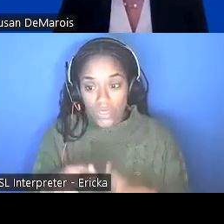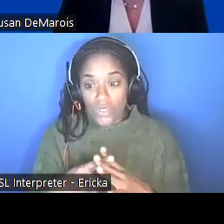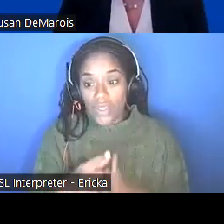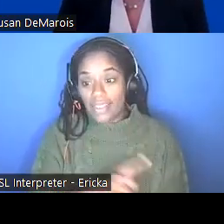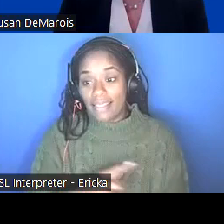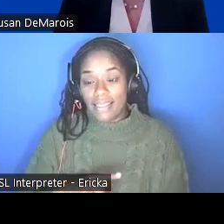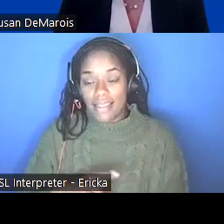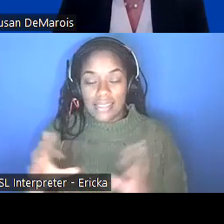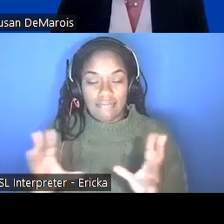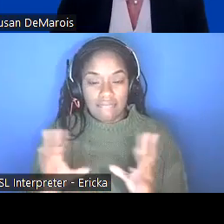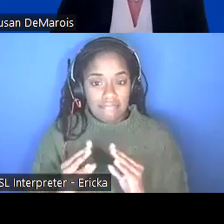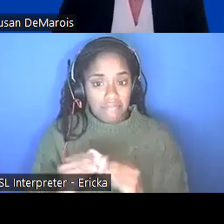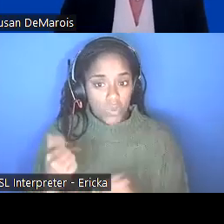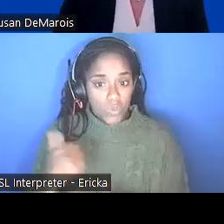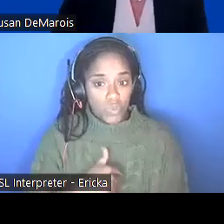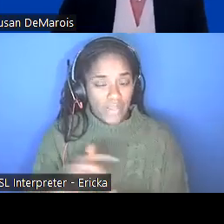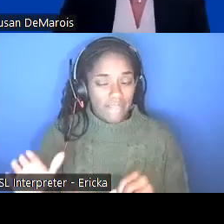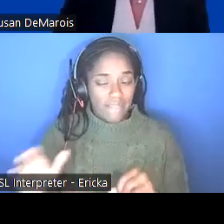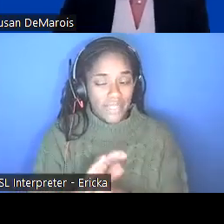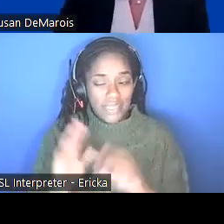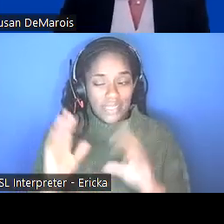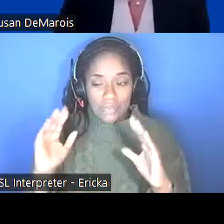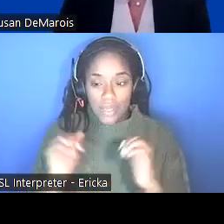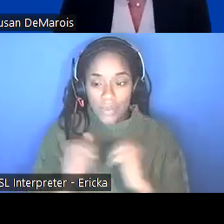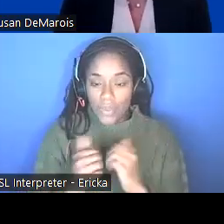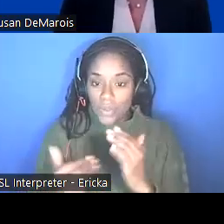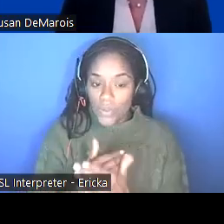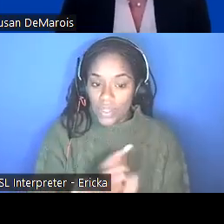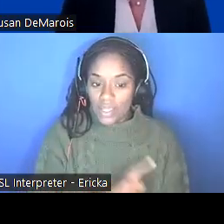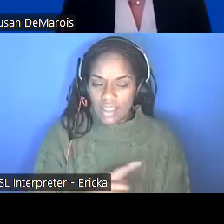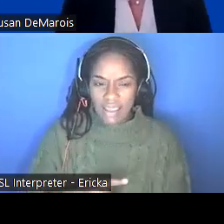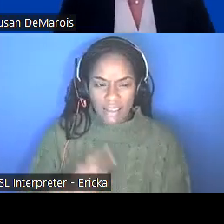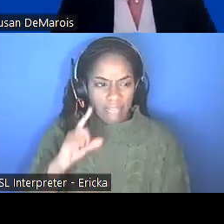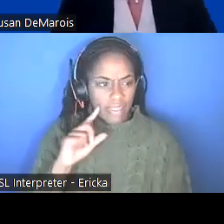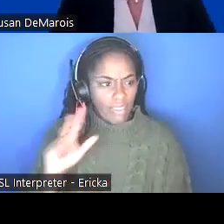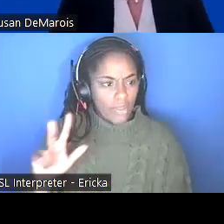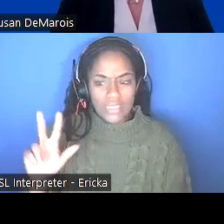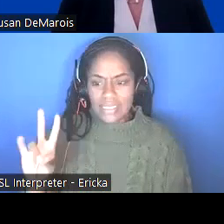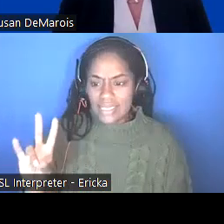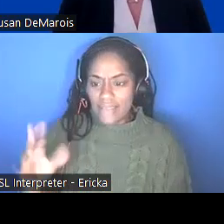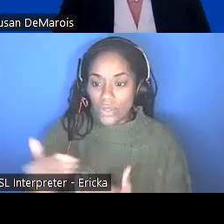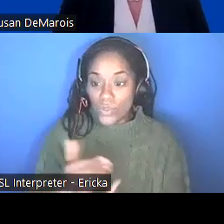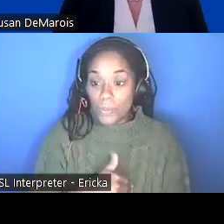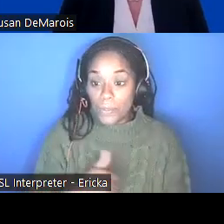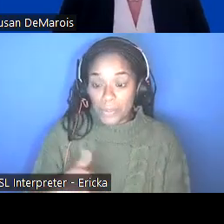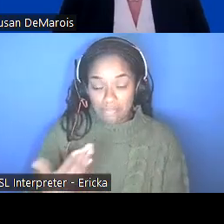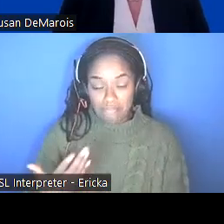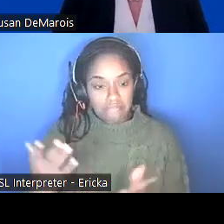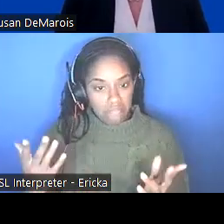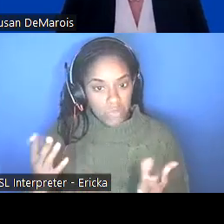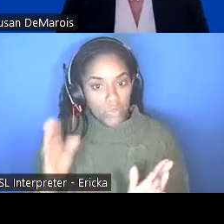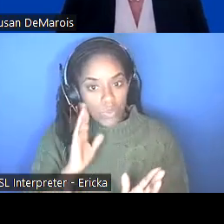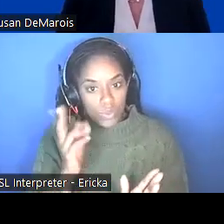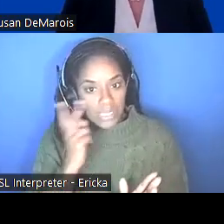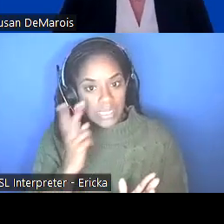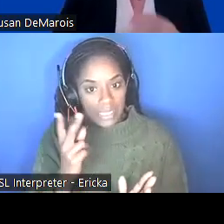fully expect with a new legislature, and I think it's 37 new members, we expect to see a number of introduced